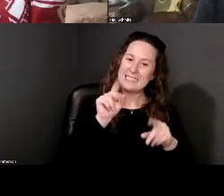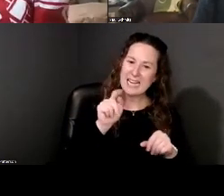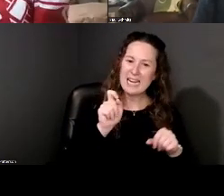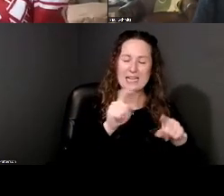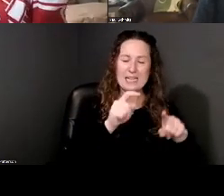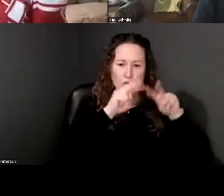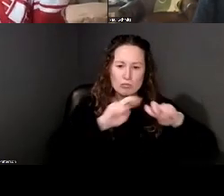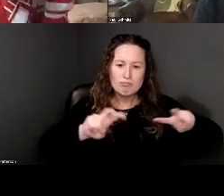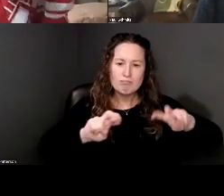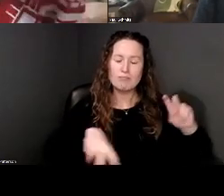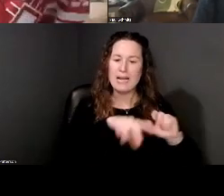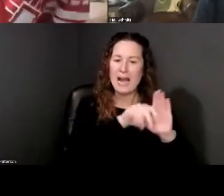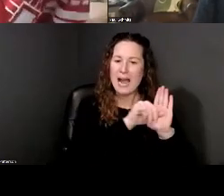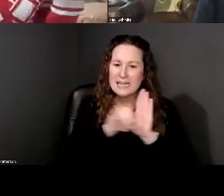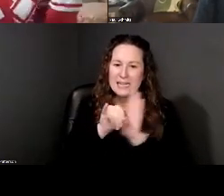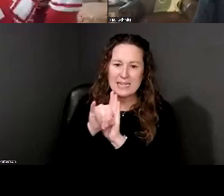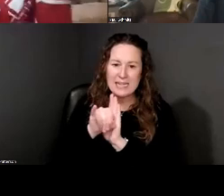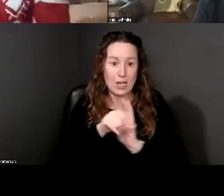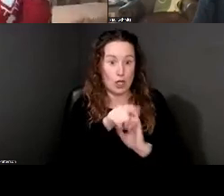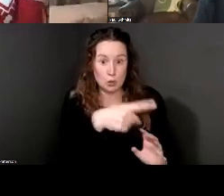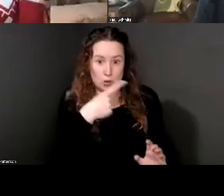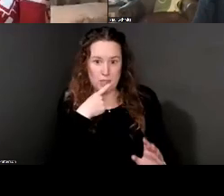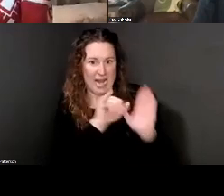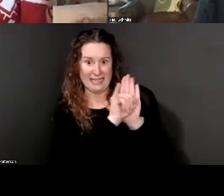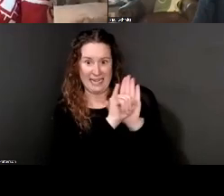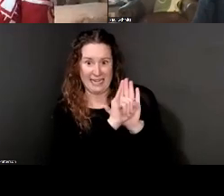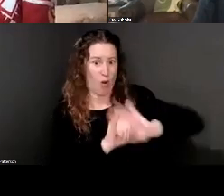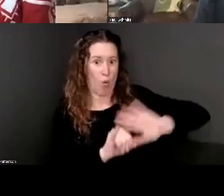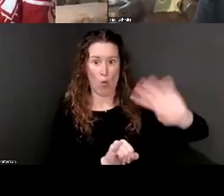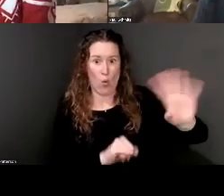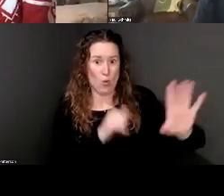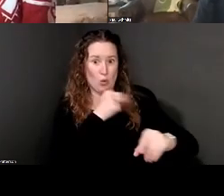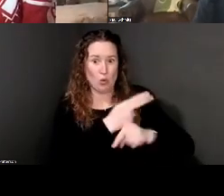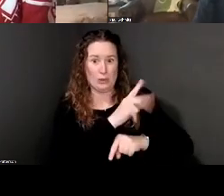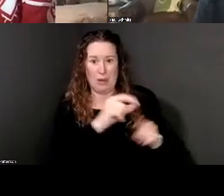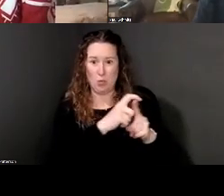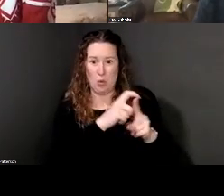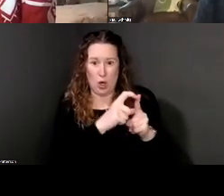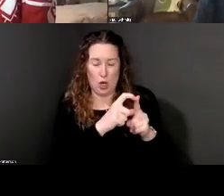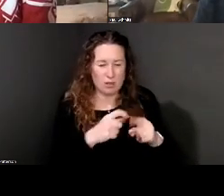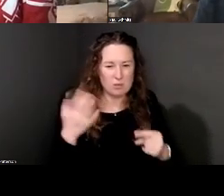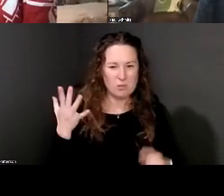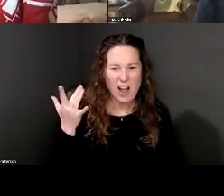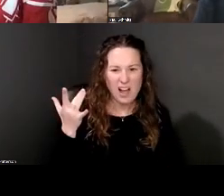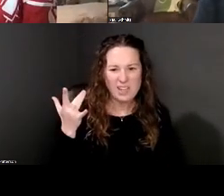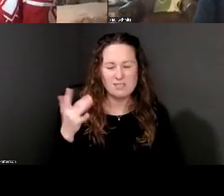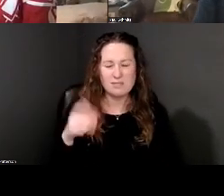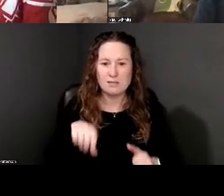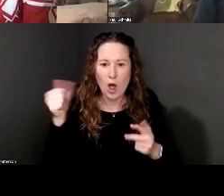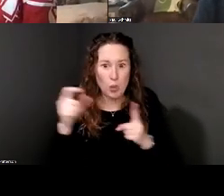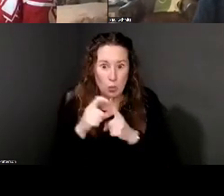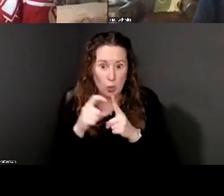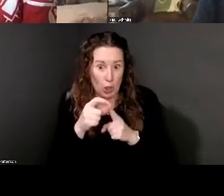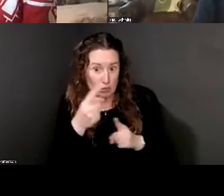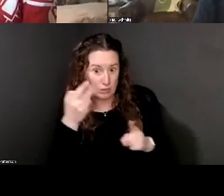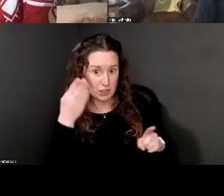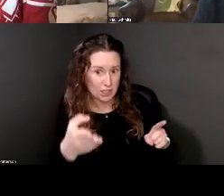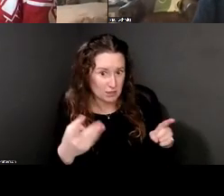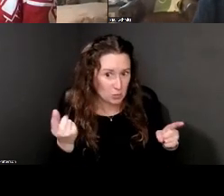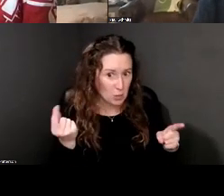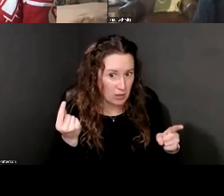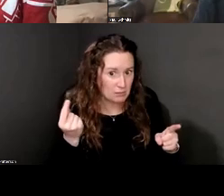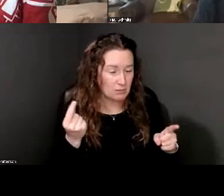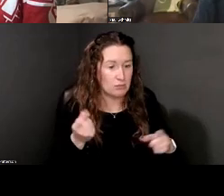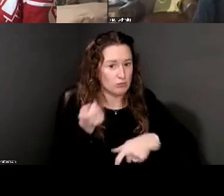folks wanted to understand why and what a recommended alternate term would be. So we'll take that for